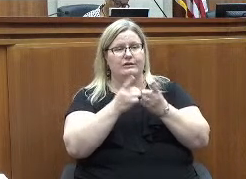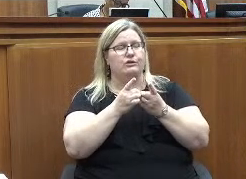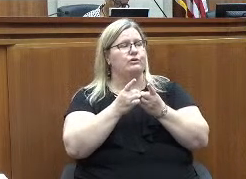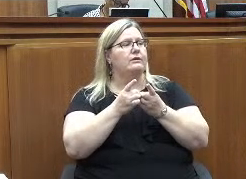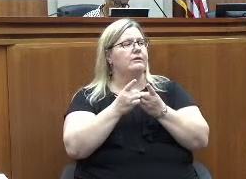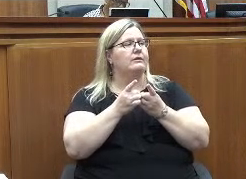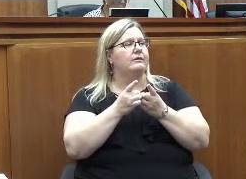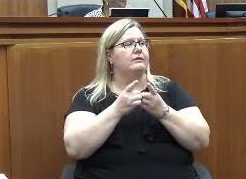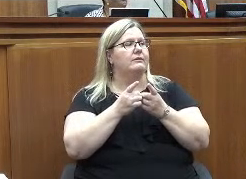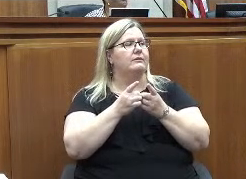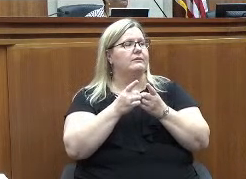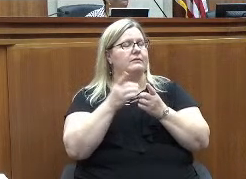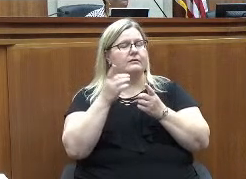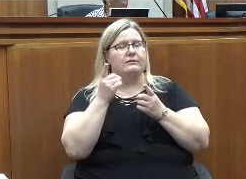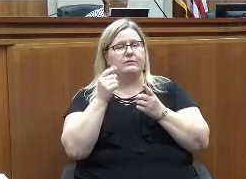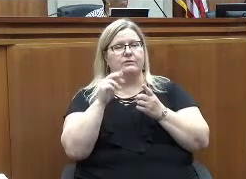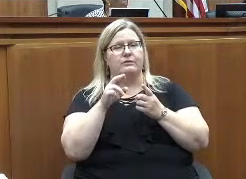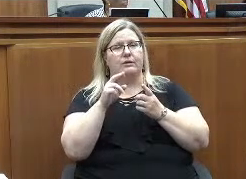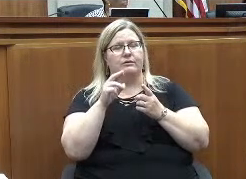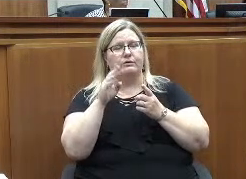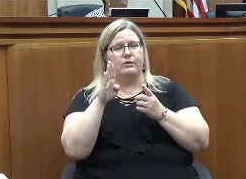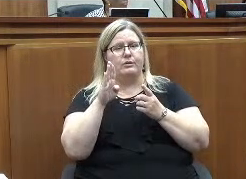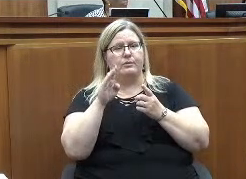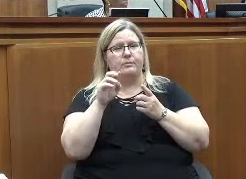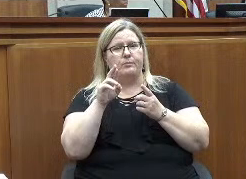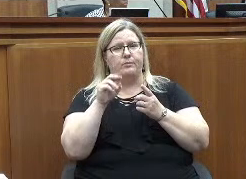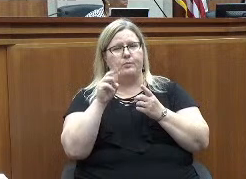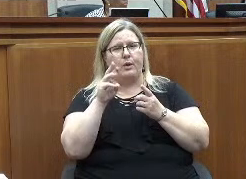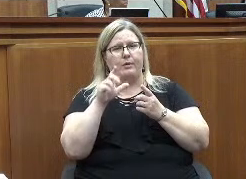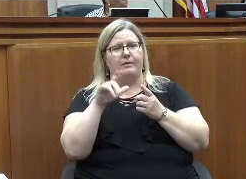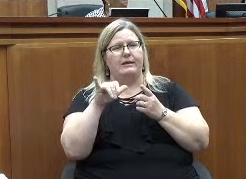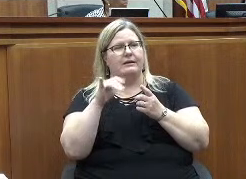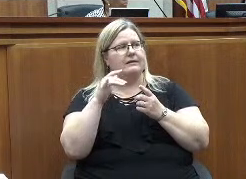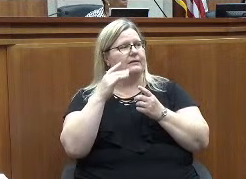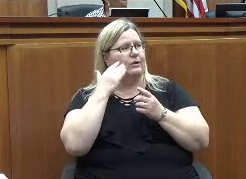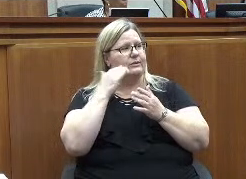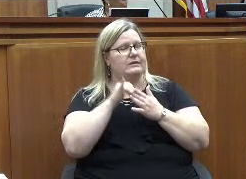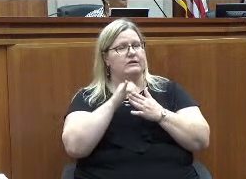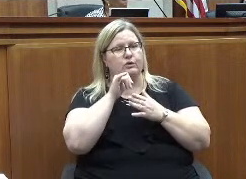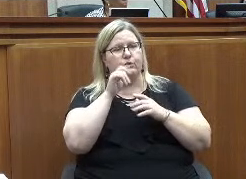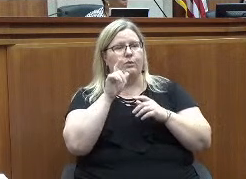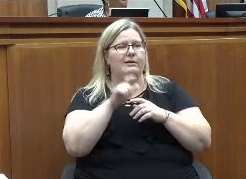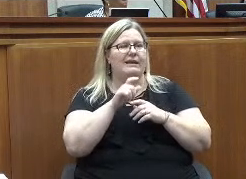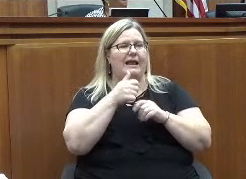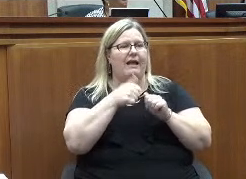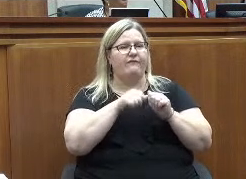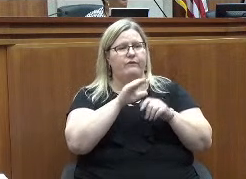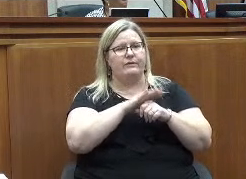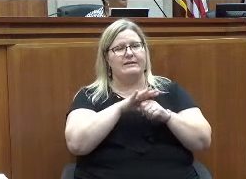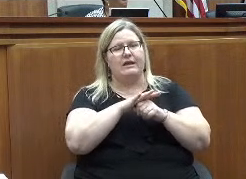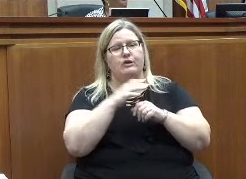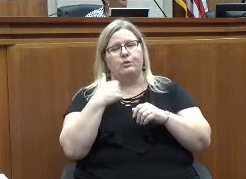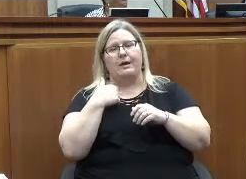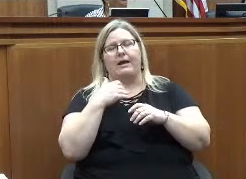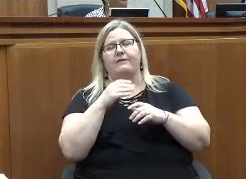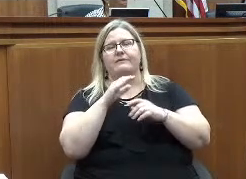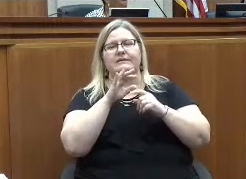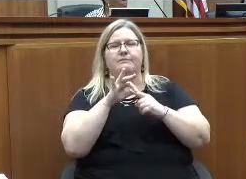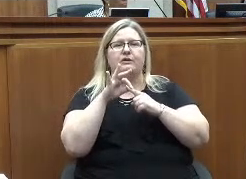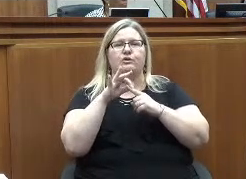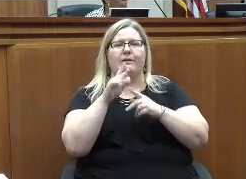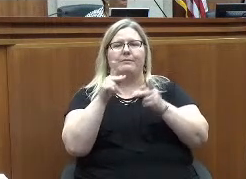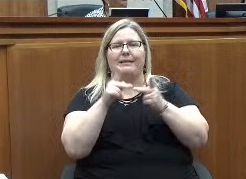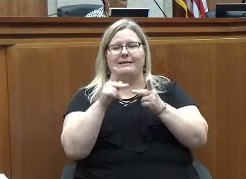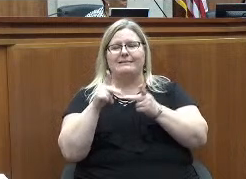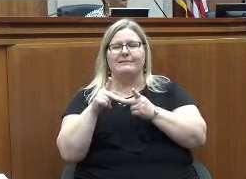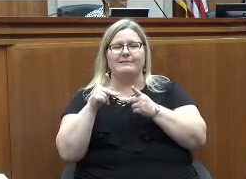well, you don't do every service at every site. When you have students that need traits, you have different things, you have specialized